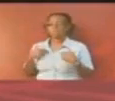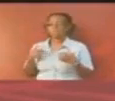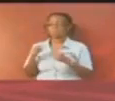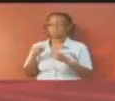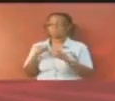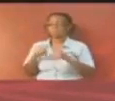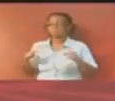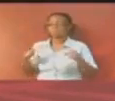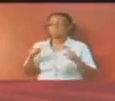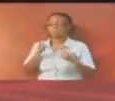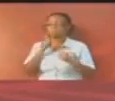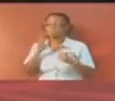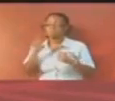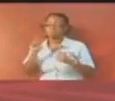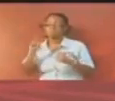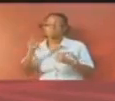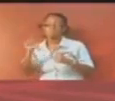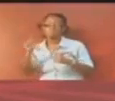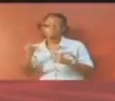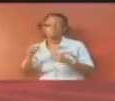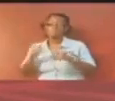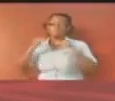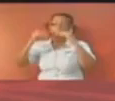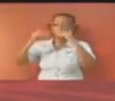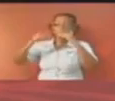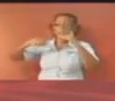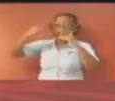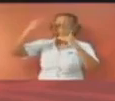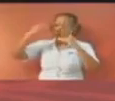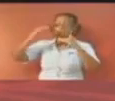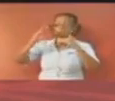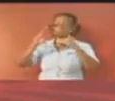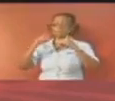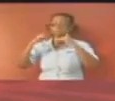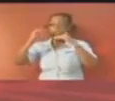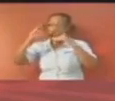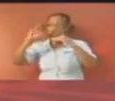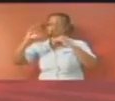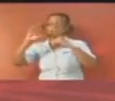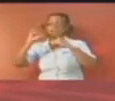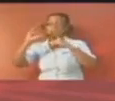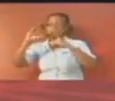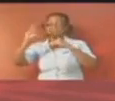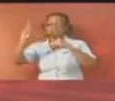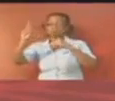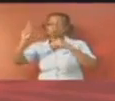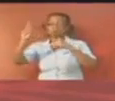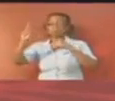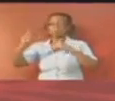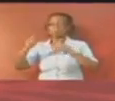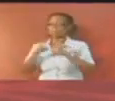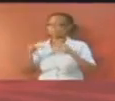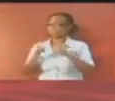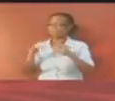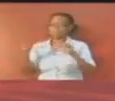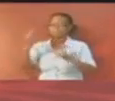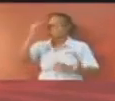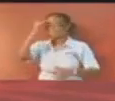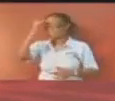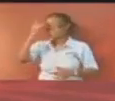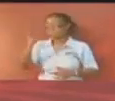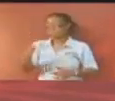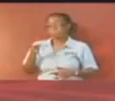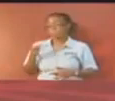ventilated using a ventilator. And this is where persons are in what we would call as critical or severe condition. Now,